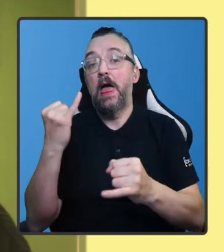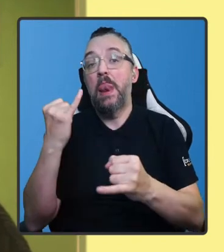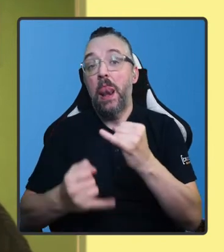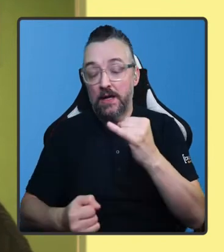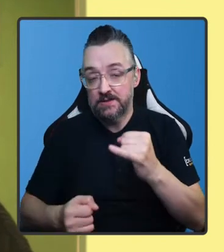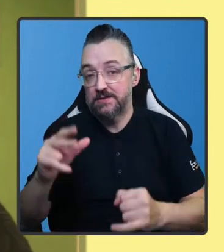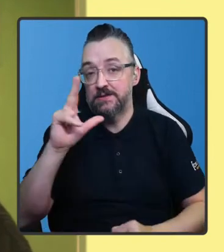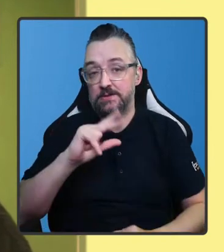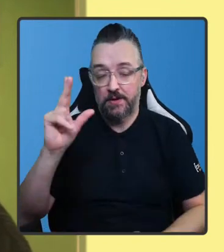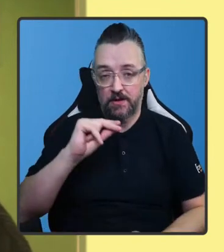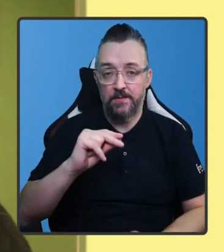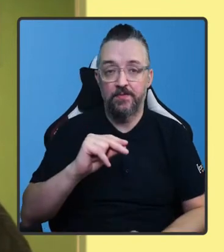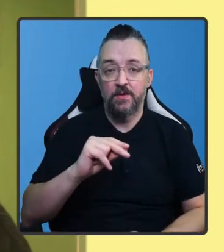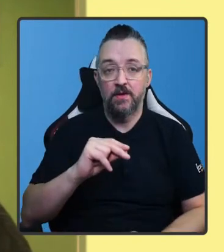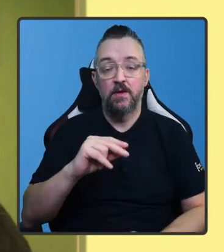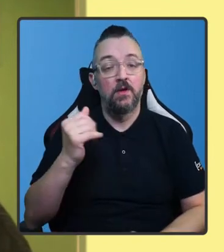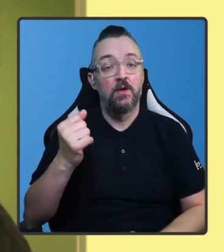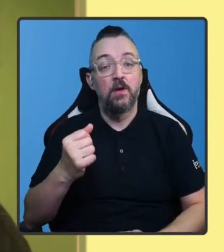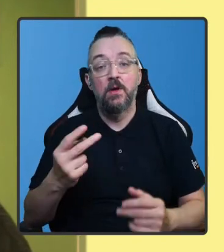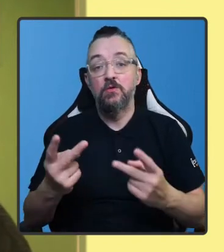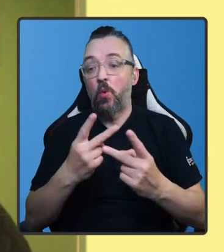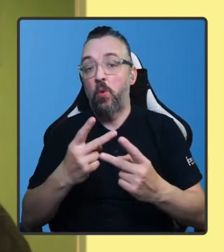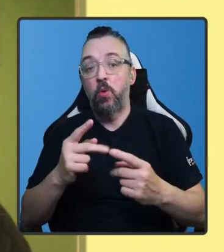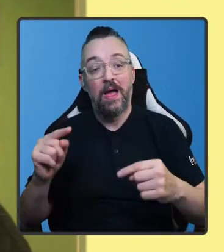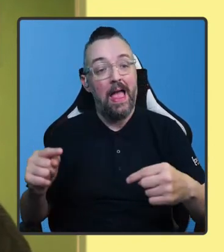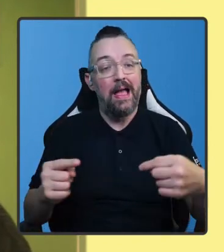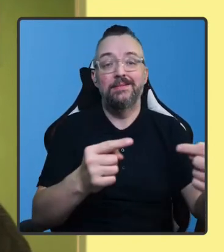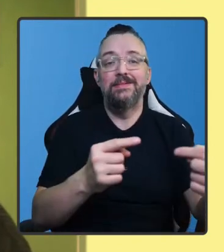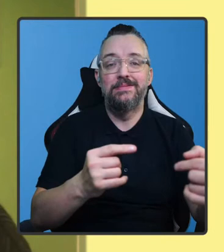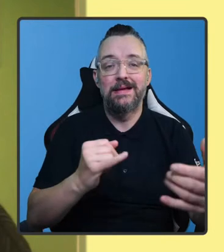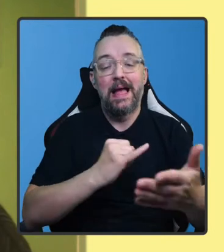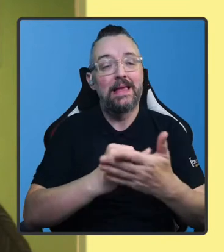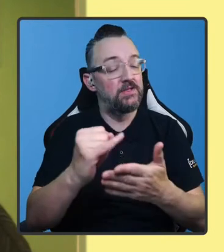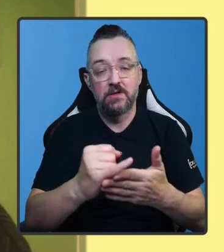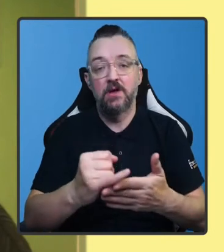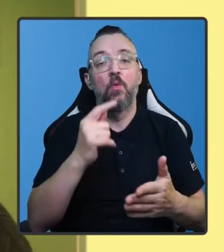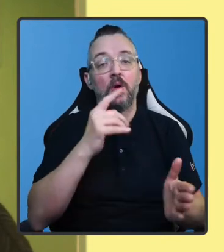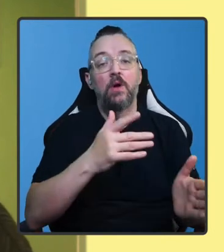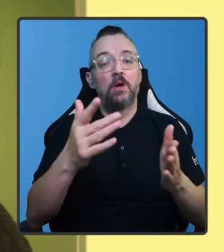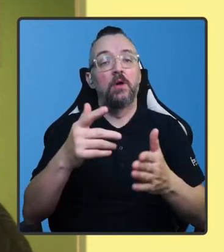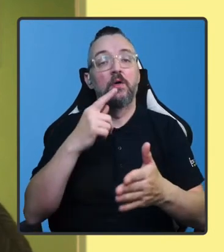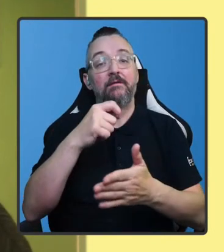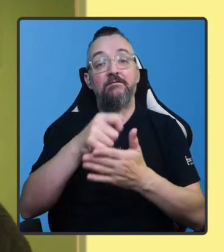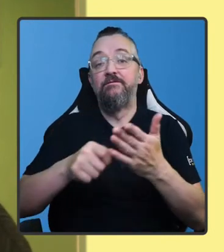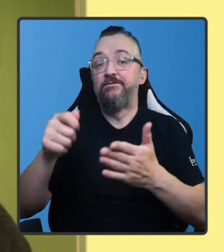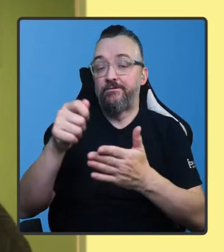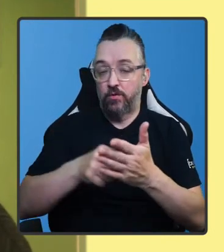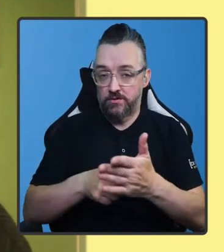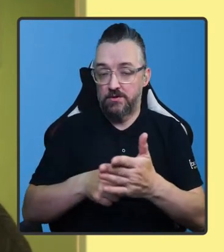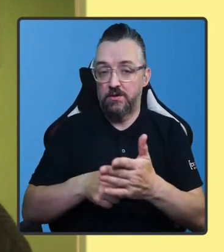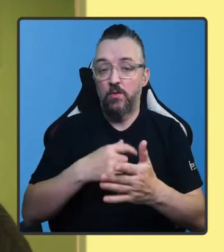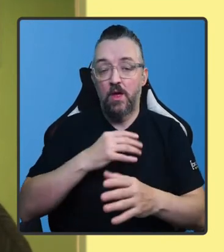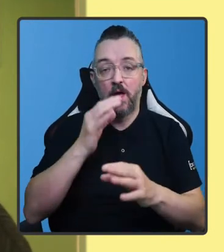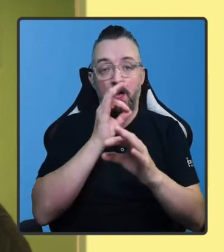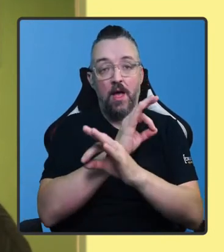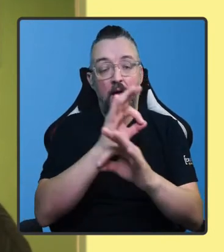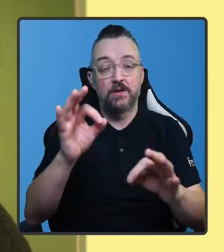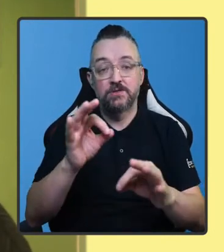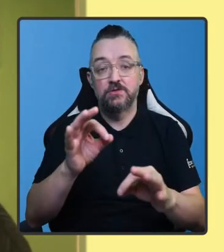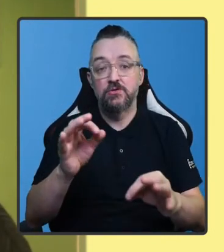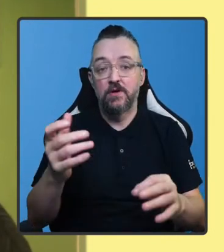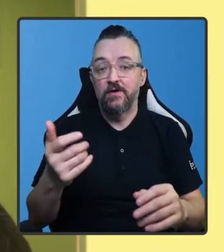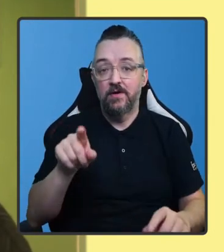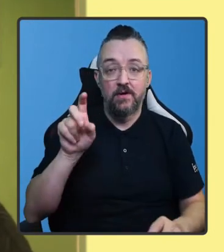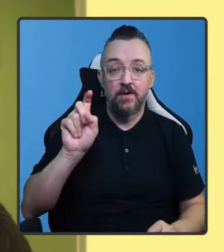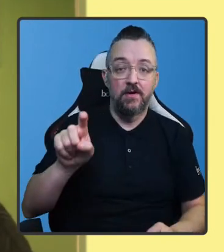resolution. We have no speakers in against, so we will now move to voting. So if I can ask you to locate your